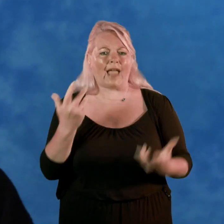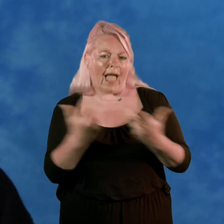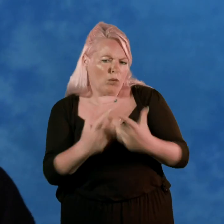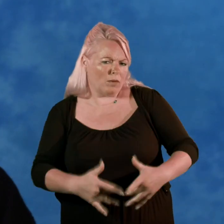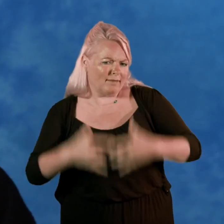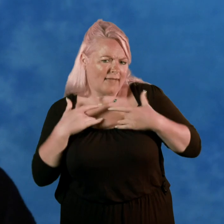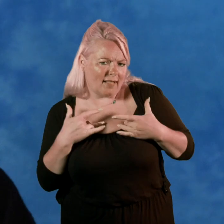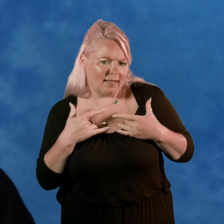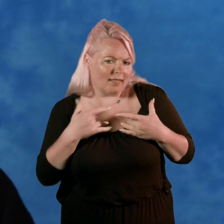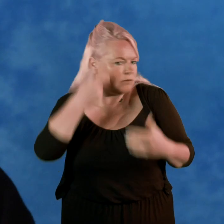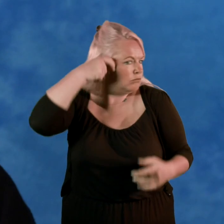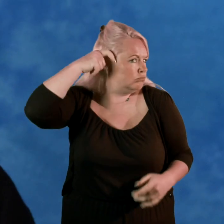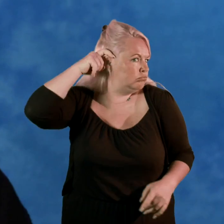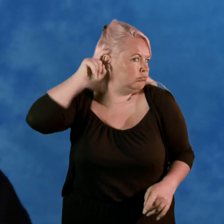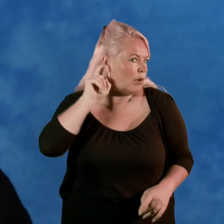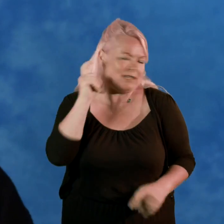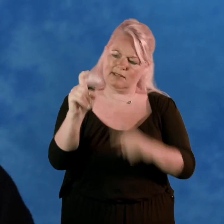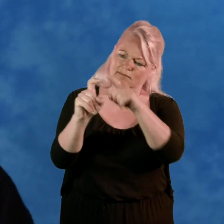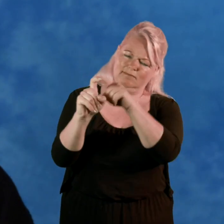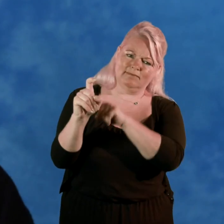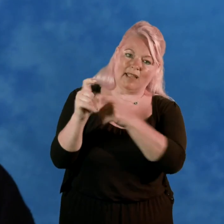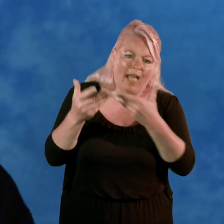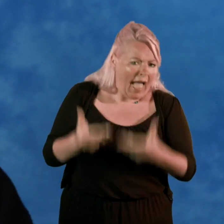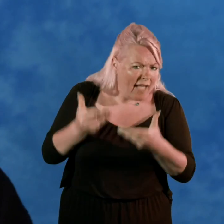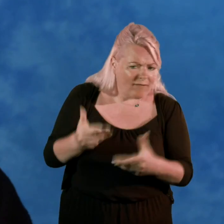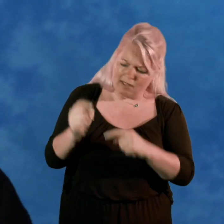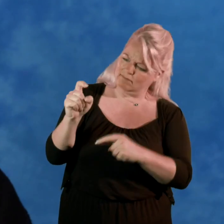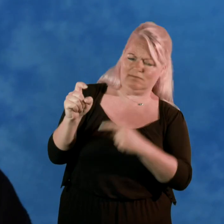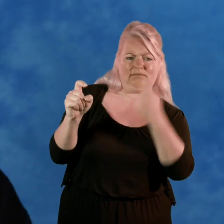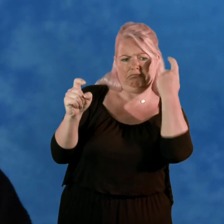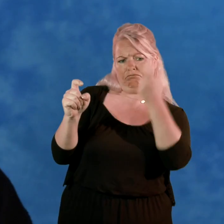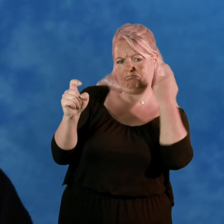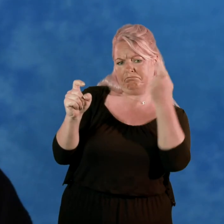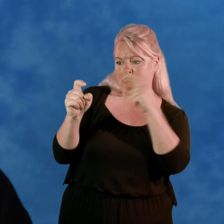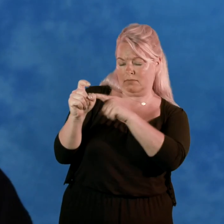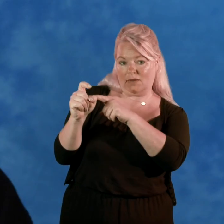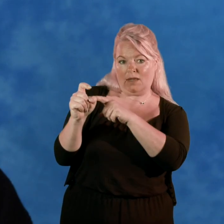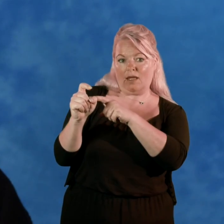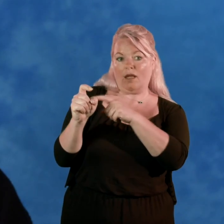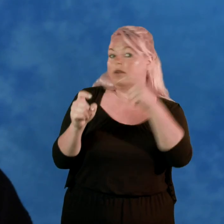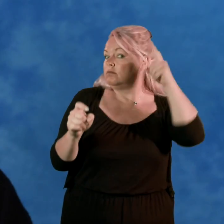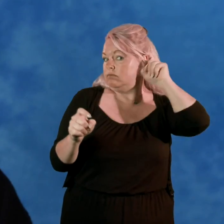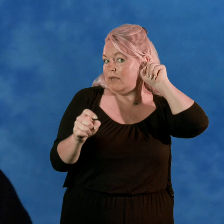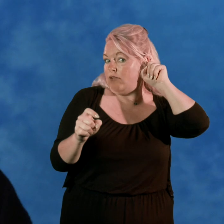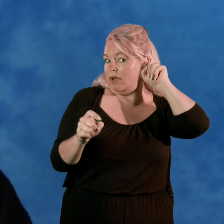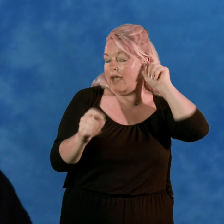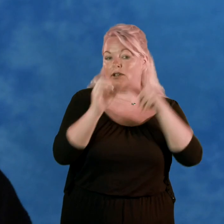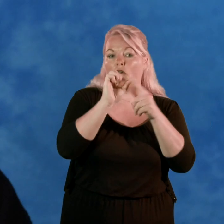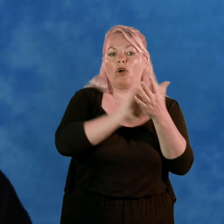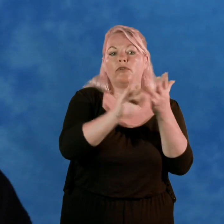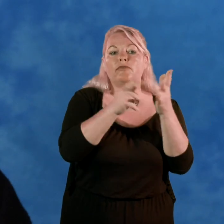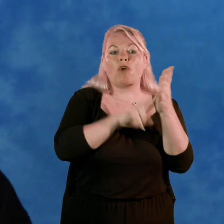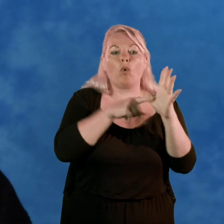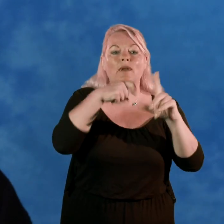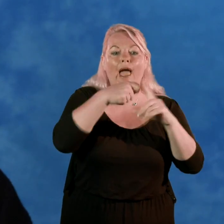like, what the processor would be like. How heavy would it be? It looked a good deal bigger than the Phonak hearing